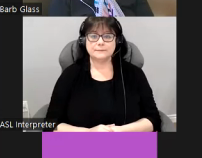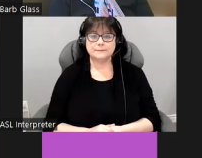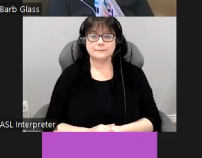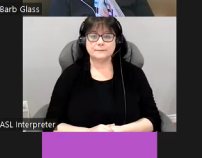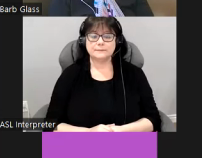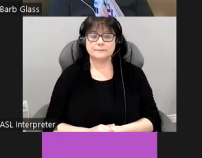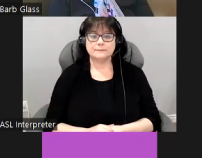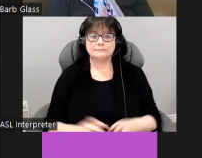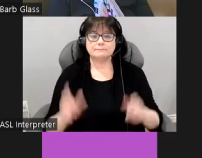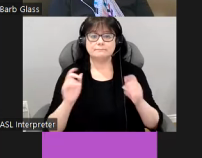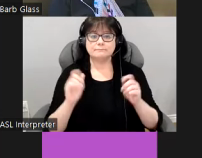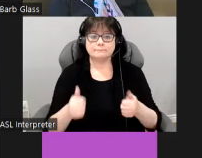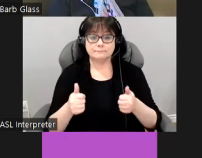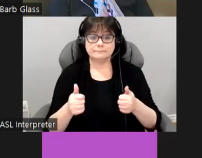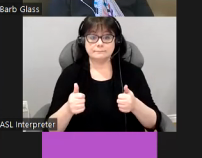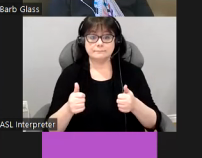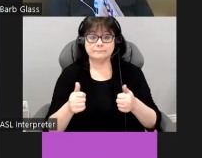Great.